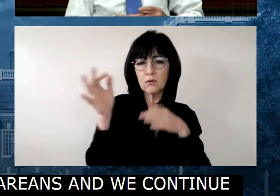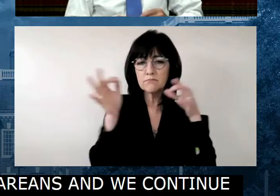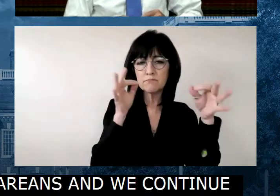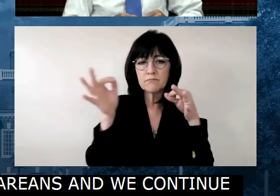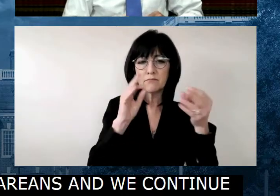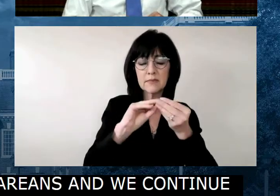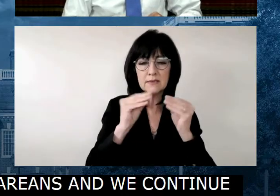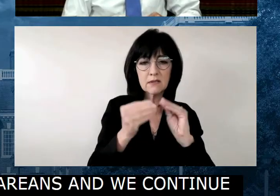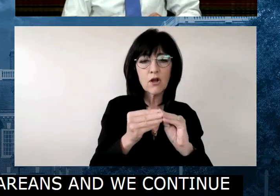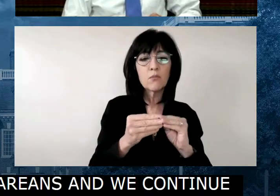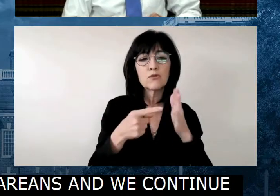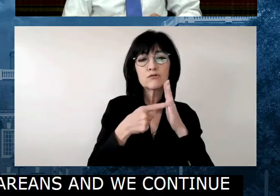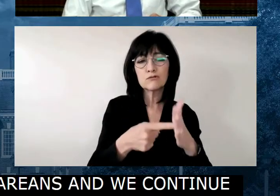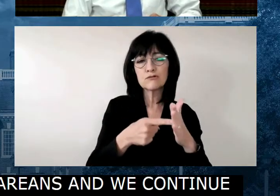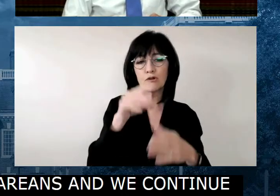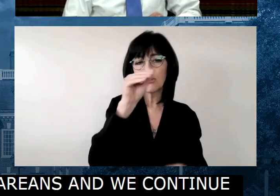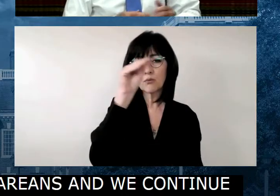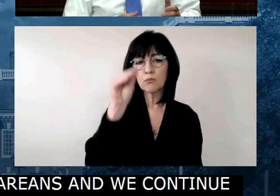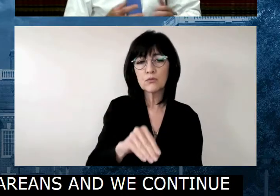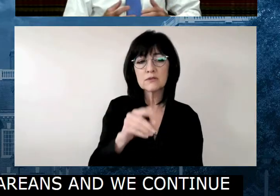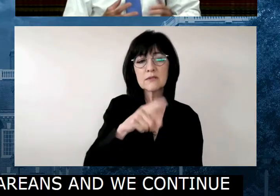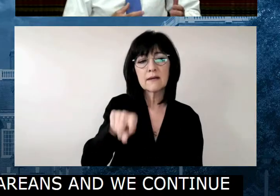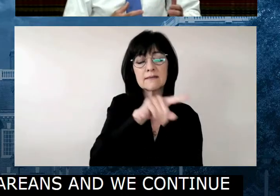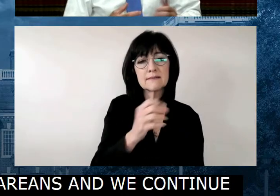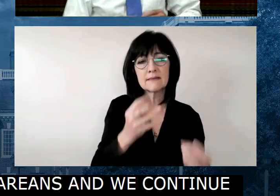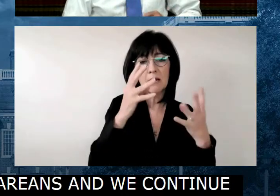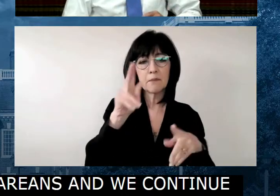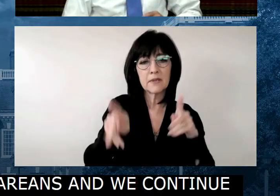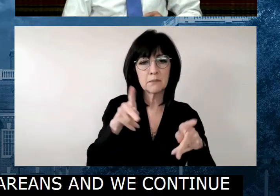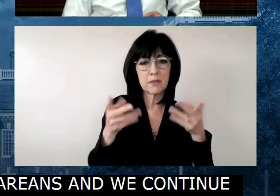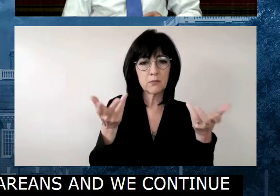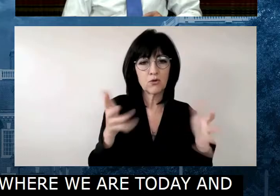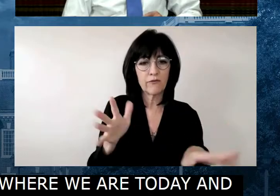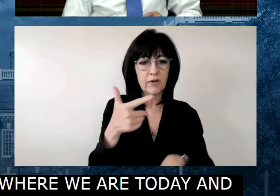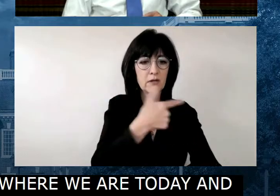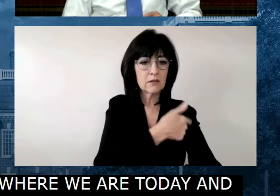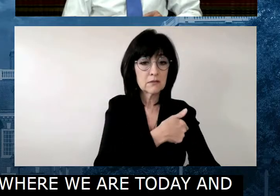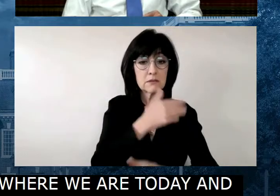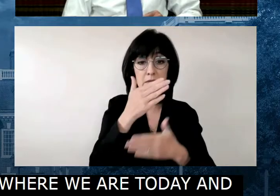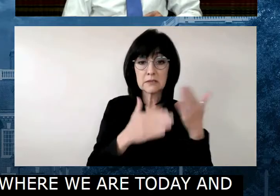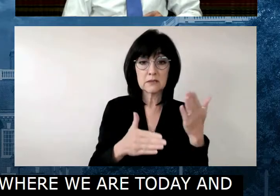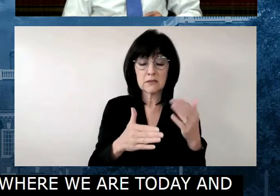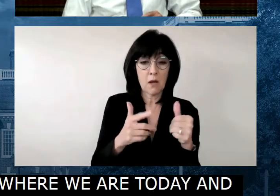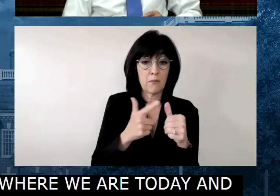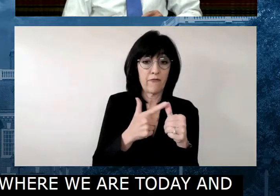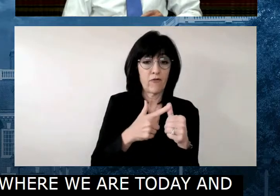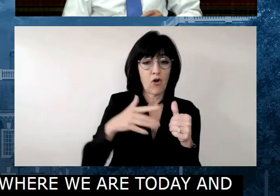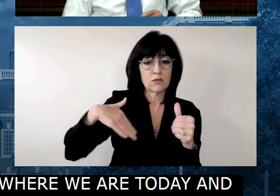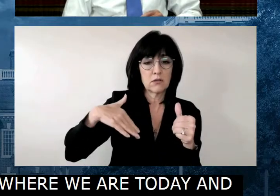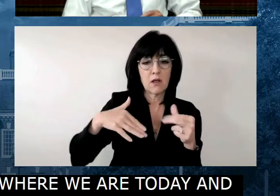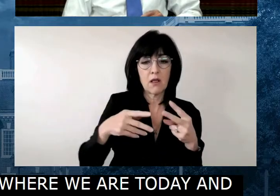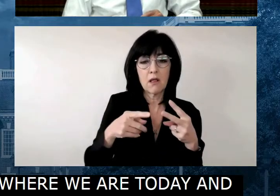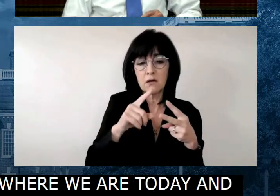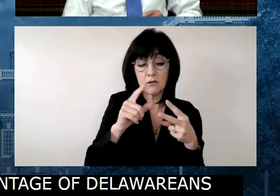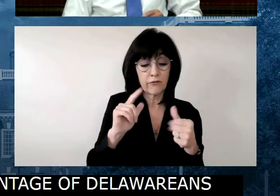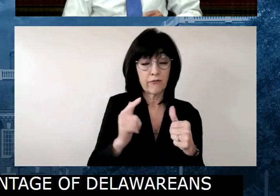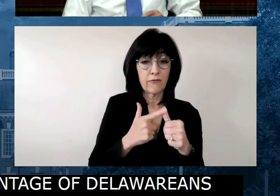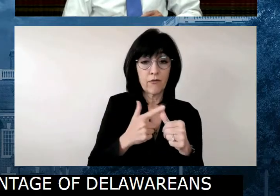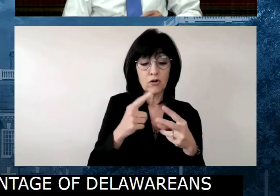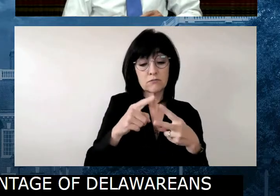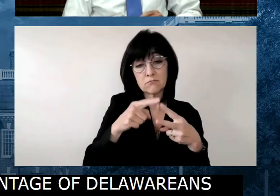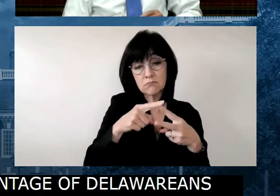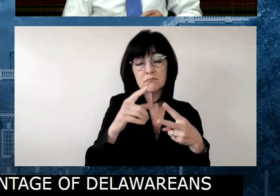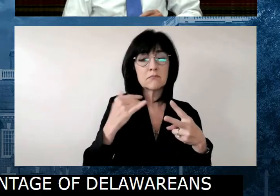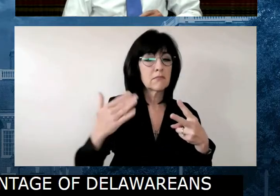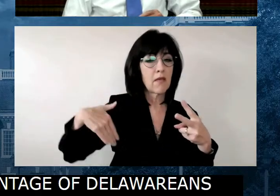percentage of Delawareans who have been vaccinated, partially vaccinated with a dose of a 2-dose vaccine or the